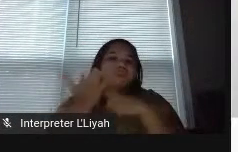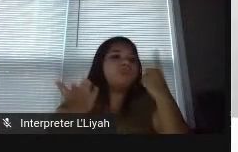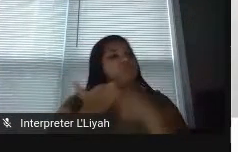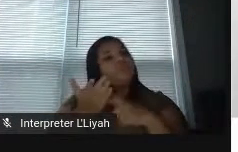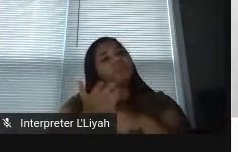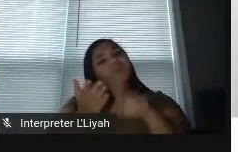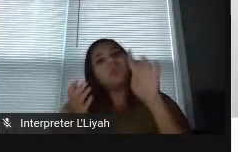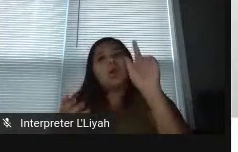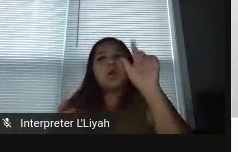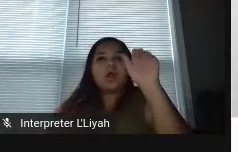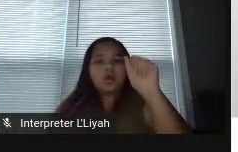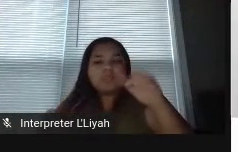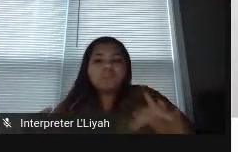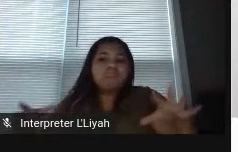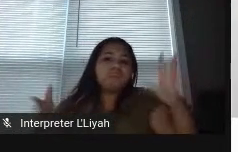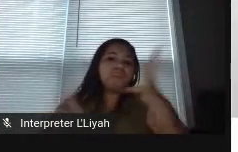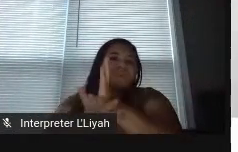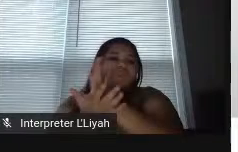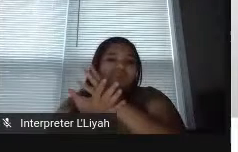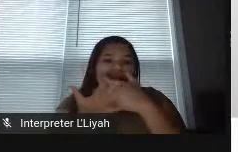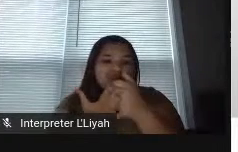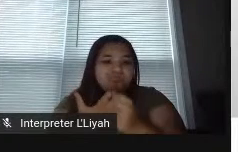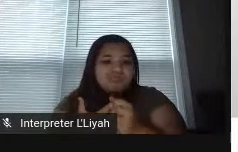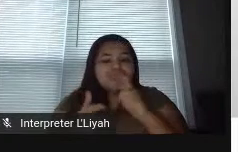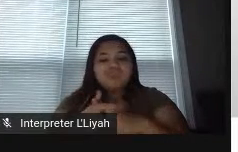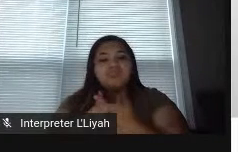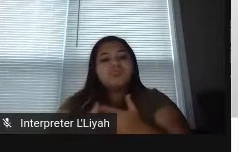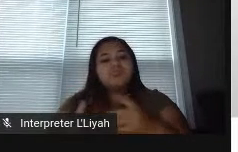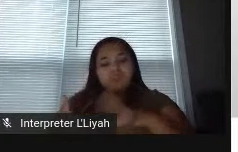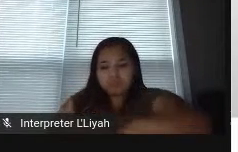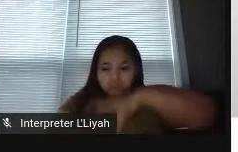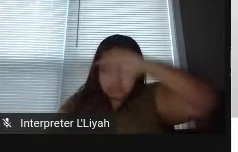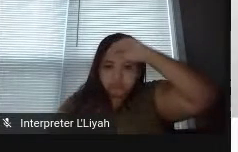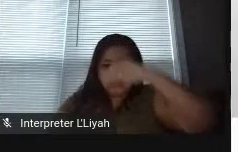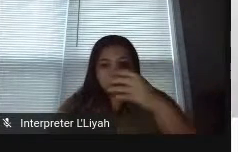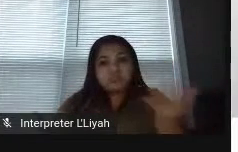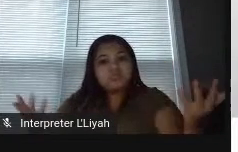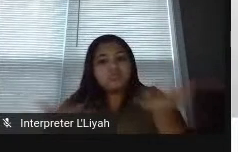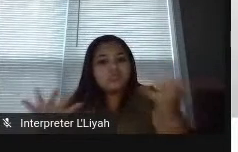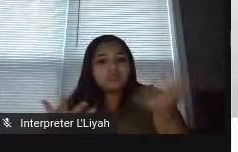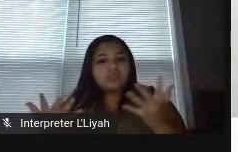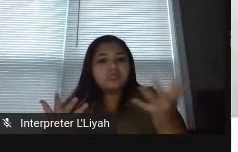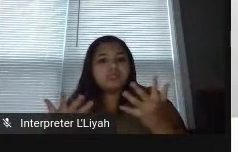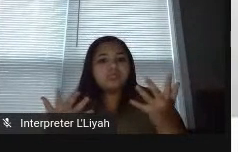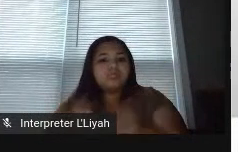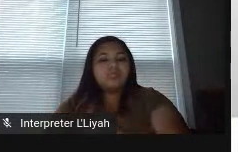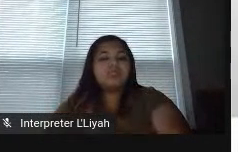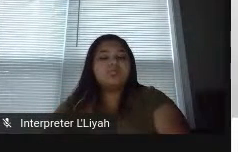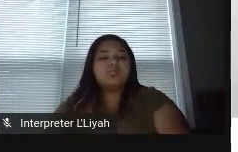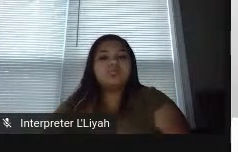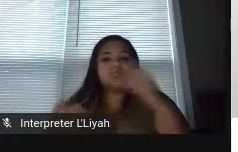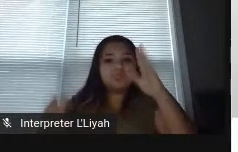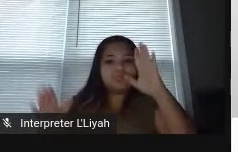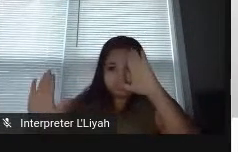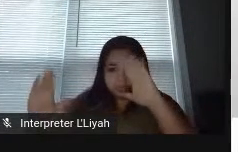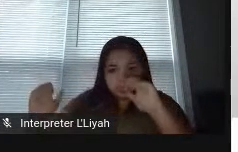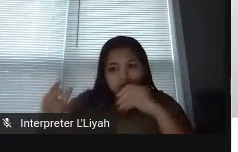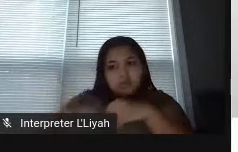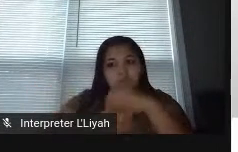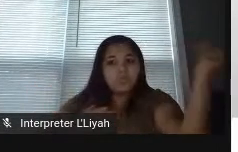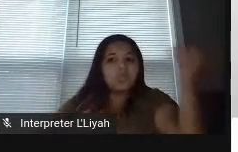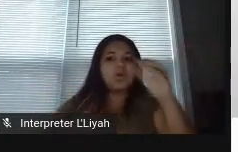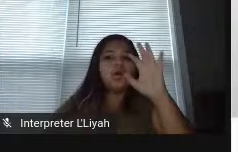about the data that they've collected, and then they learn what to expect out of